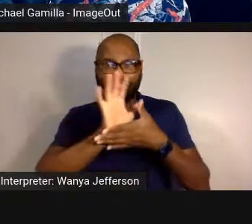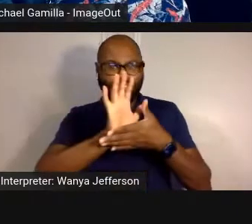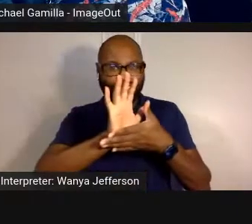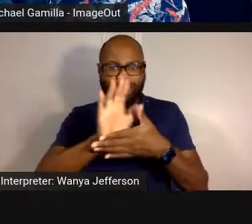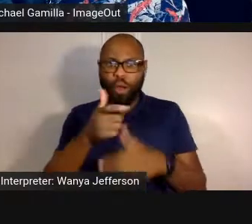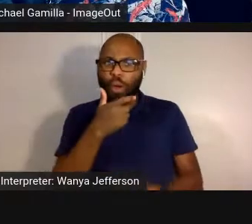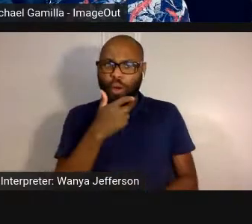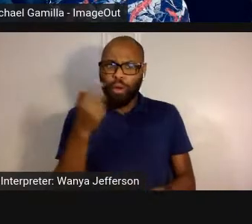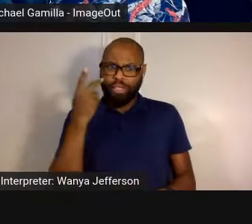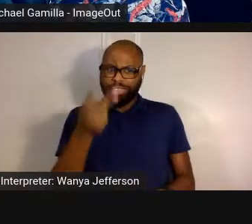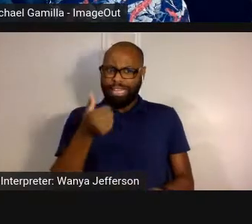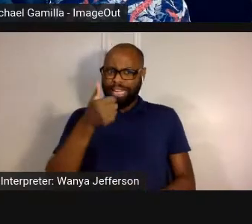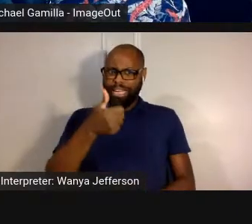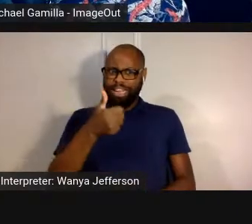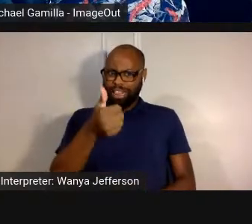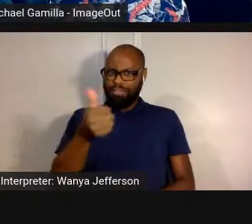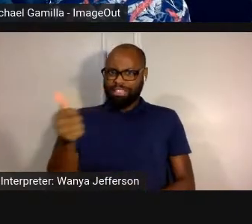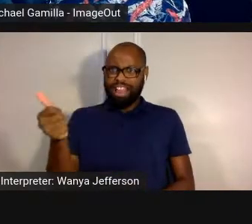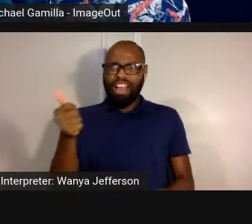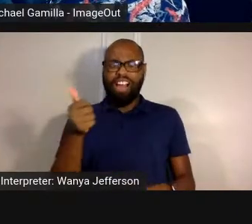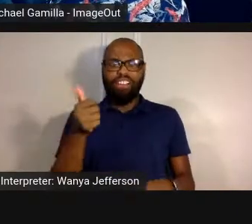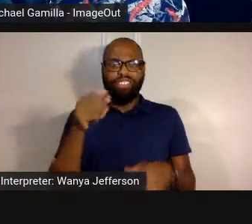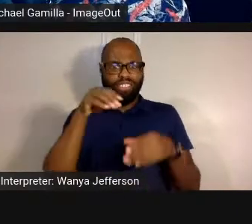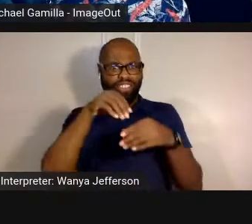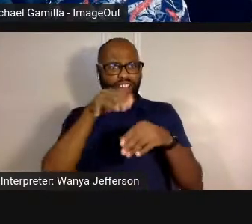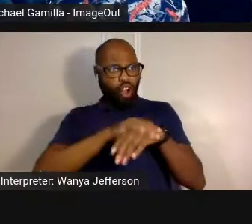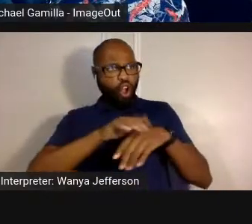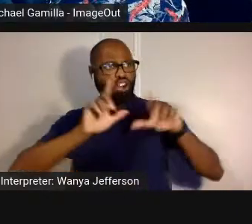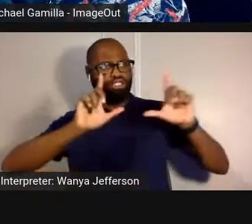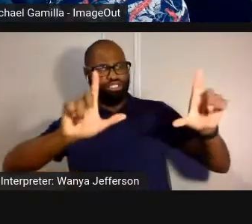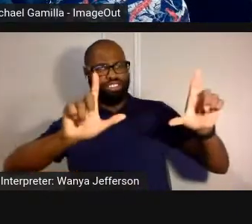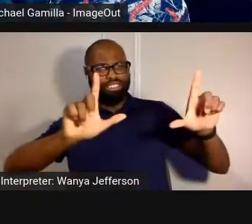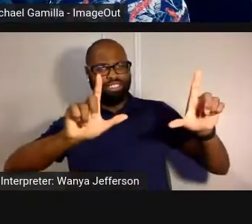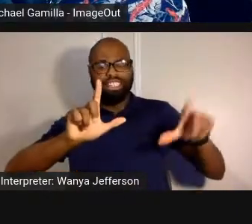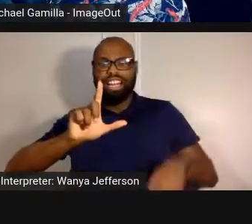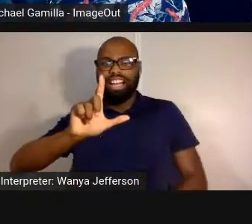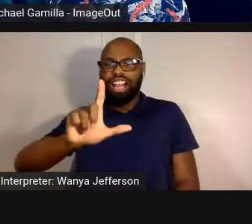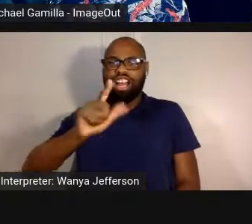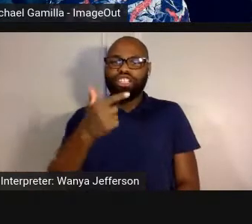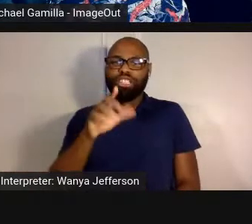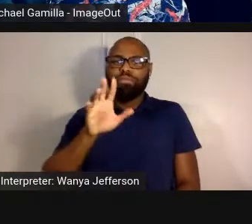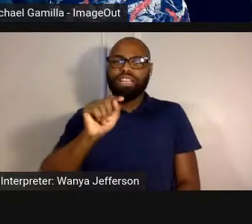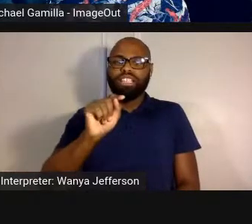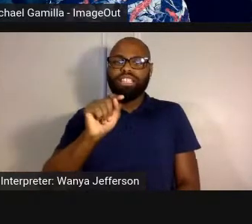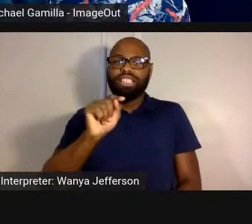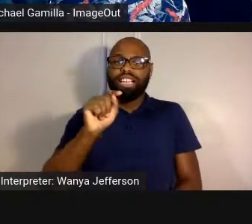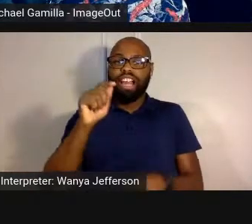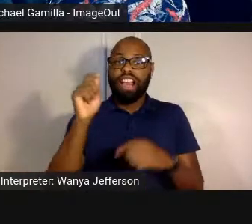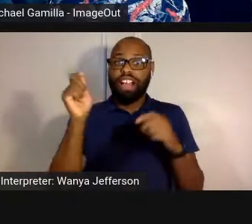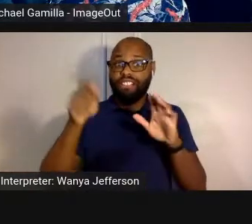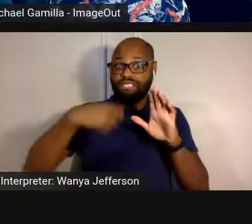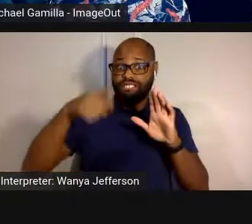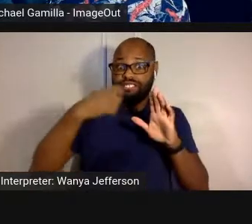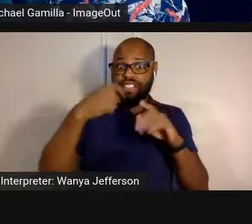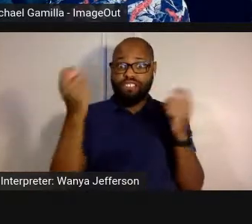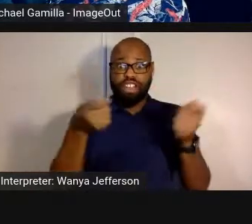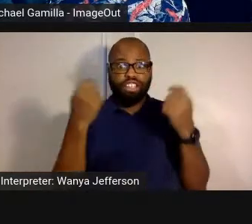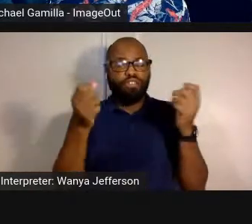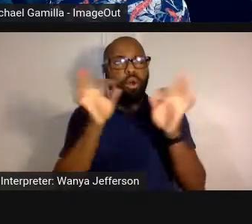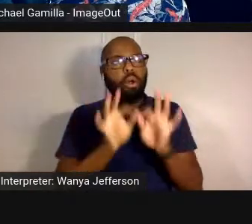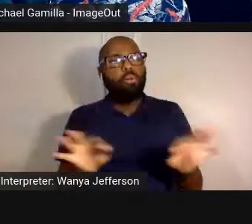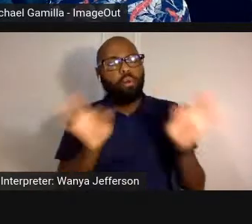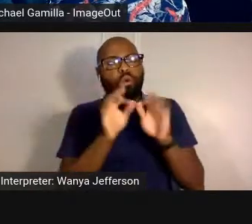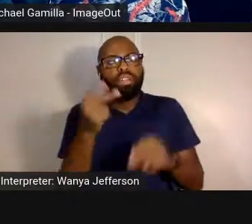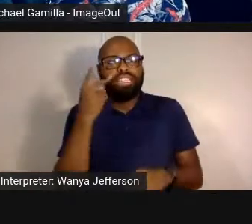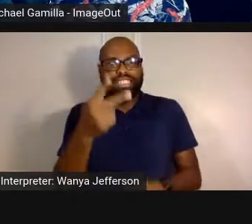see themselves on screen. And that's really important. That's why LGBT film festivals are important, because we get to see ourselves on